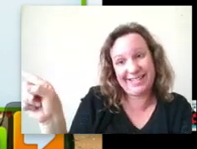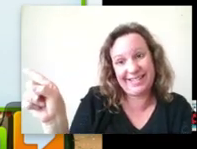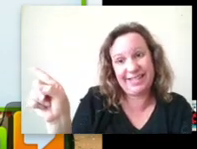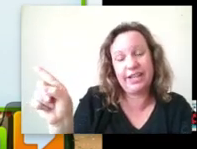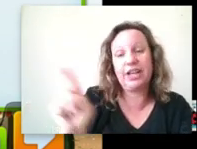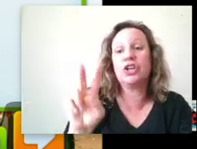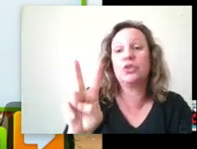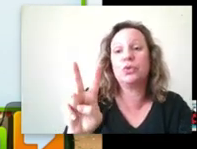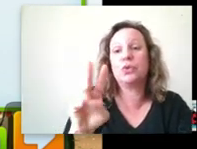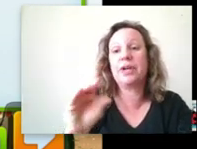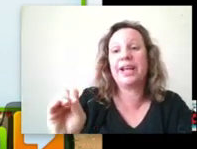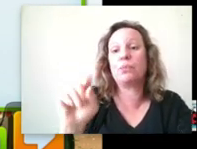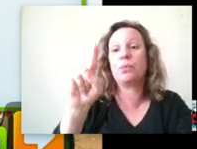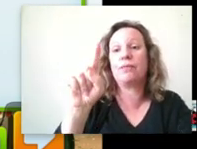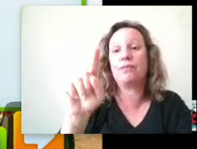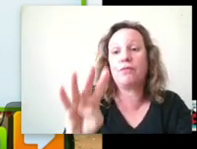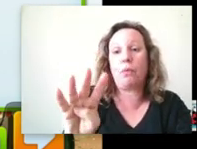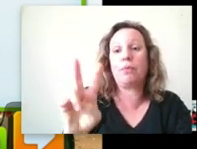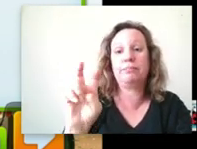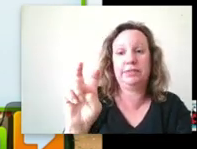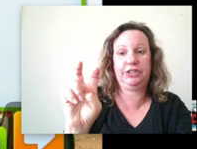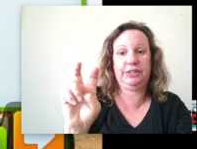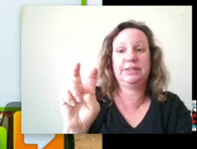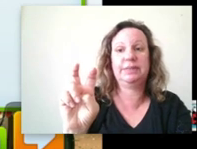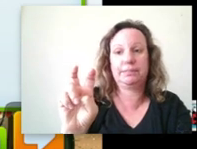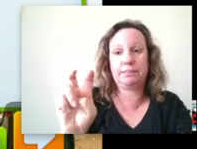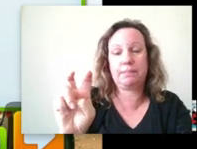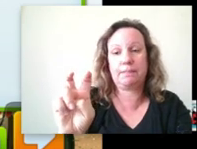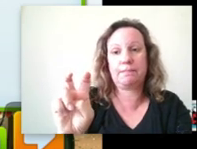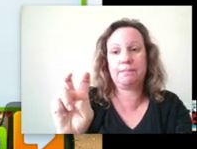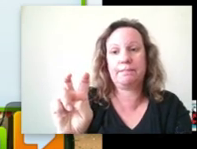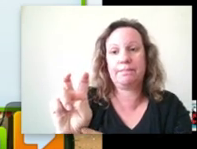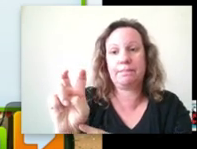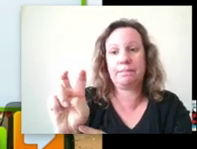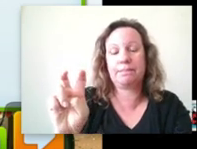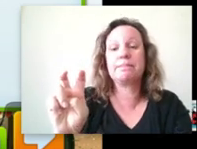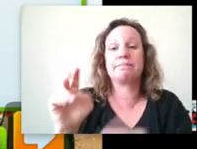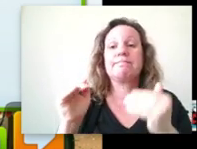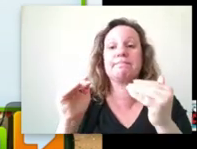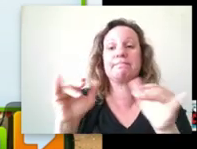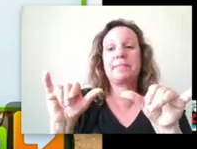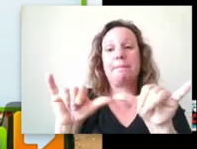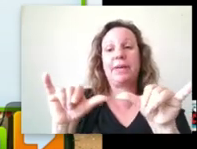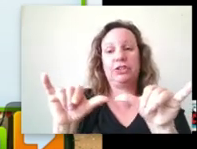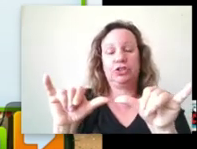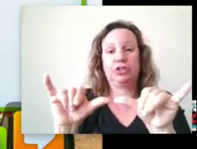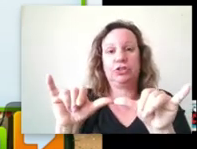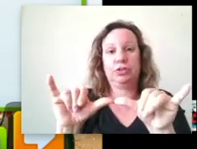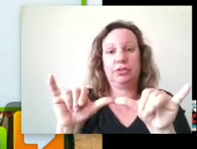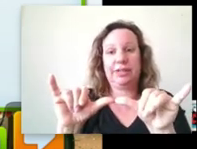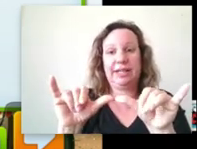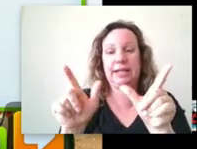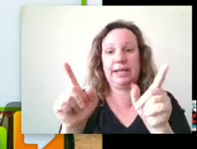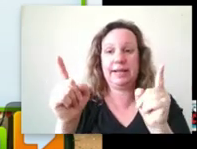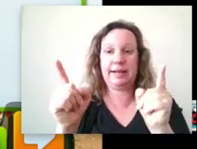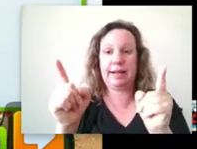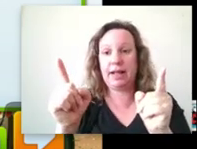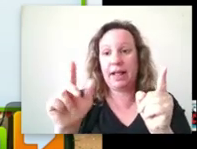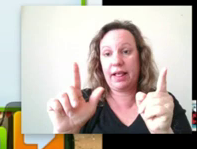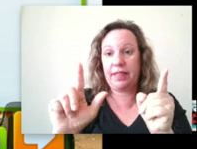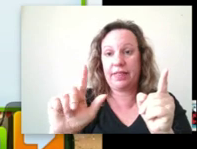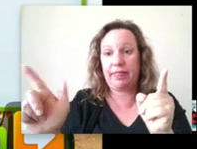2 1/4 inches. Let's measure the paintbrush. Line up the left end